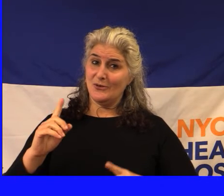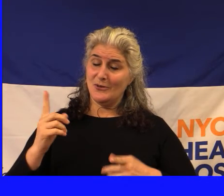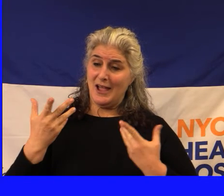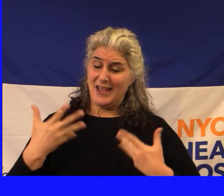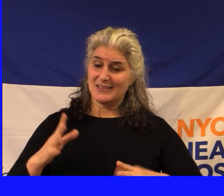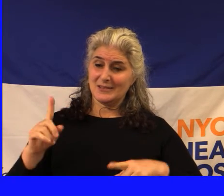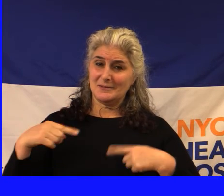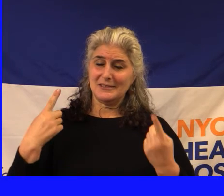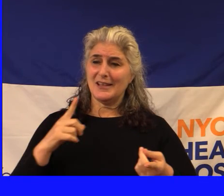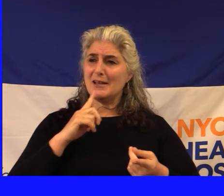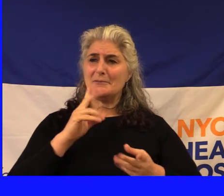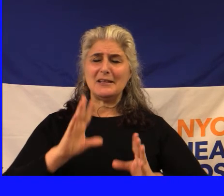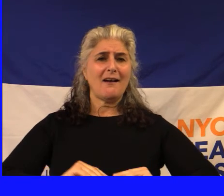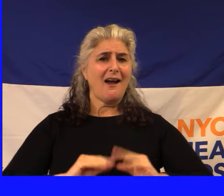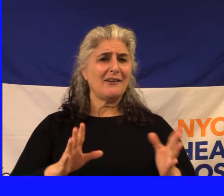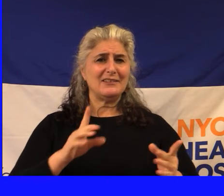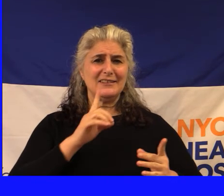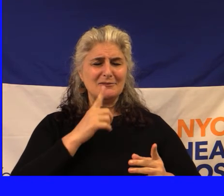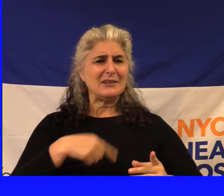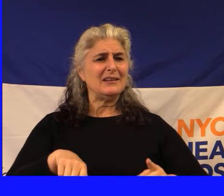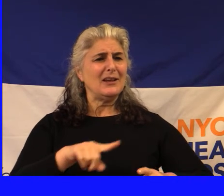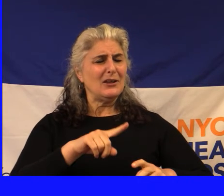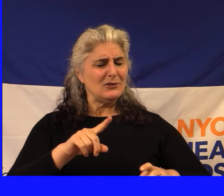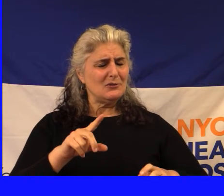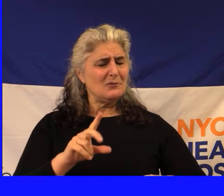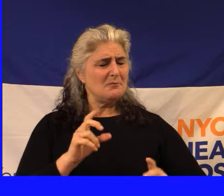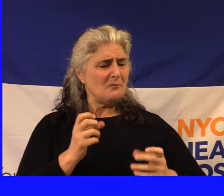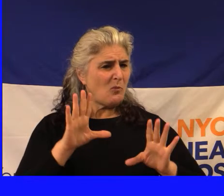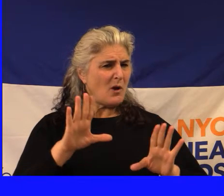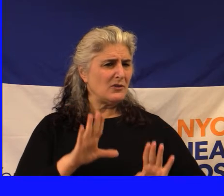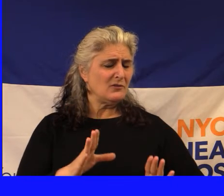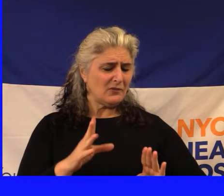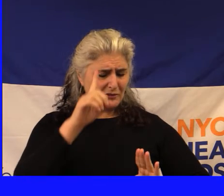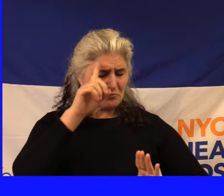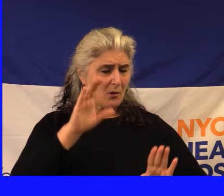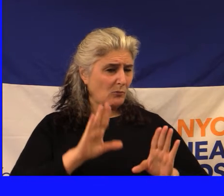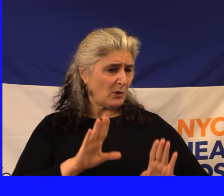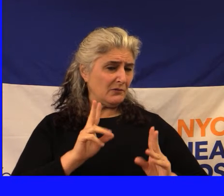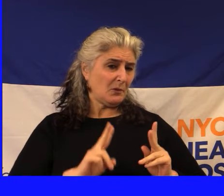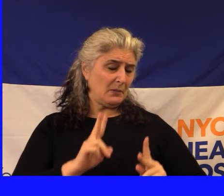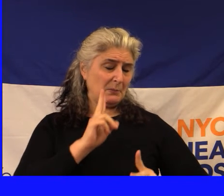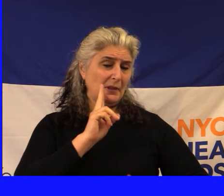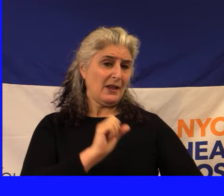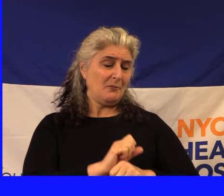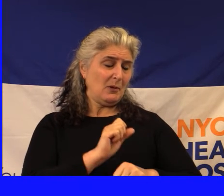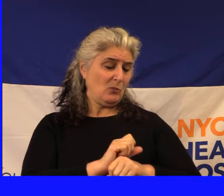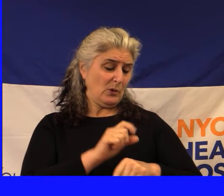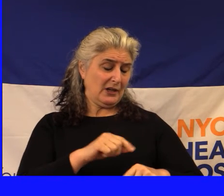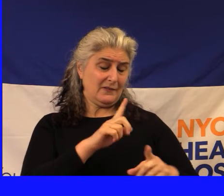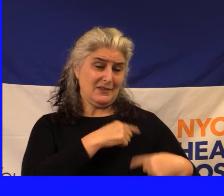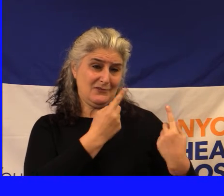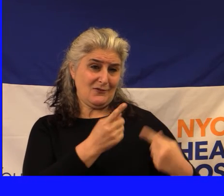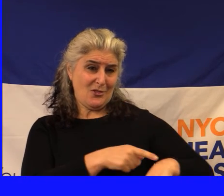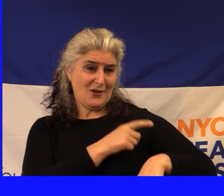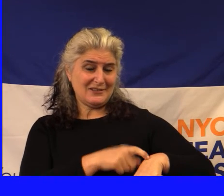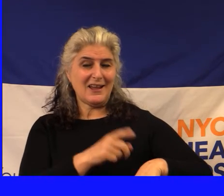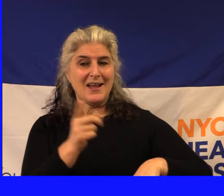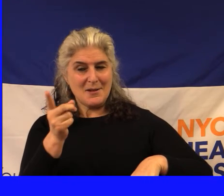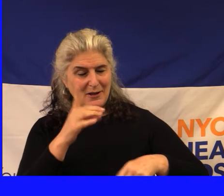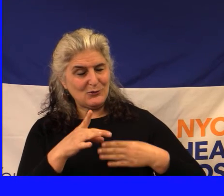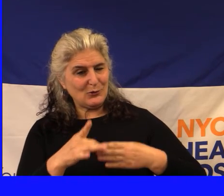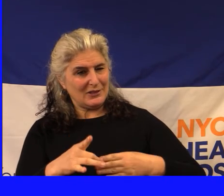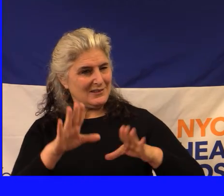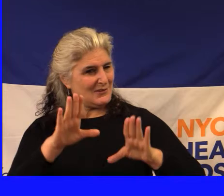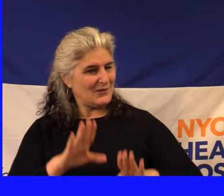shoulder of giants too, people that have worked on this for a while. But more than anything, I look forward to learning more about like how all the